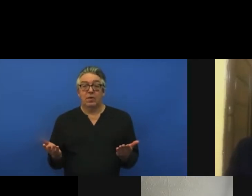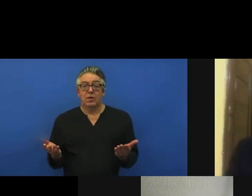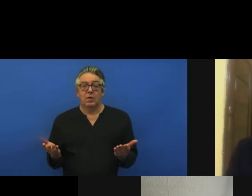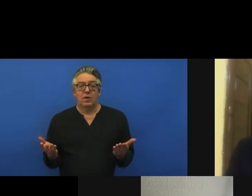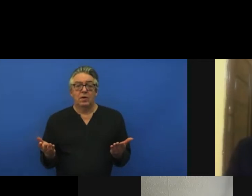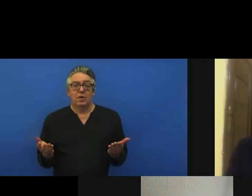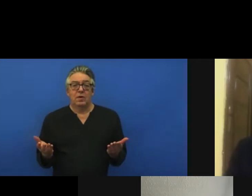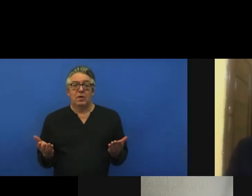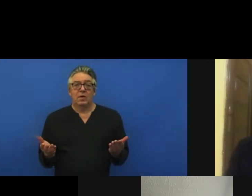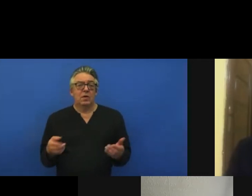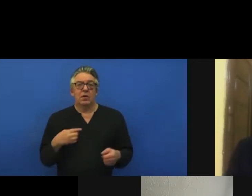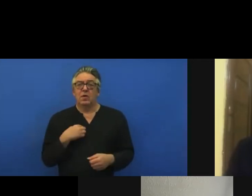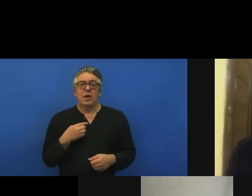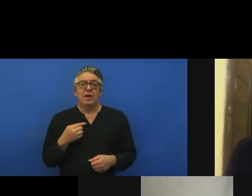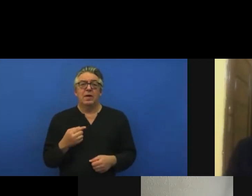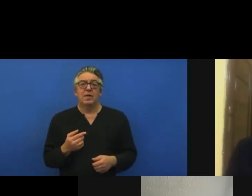be properly